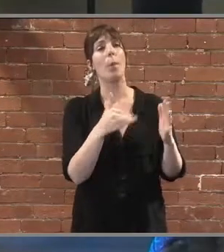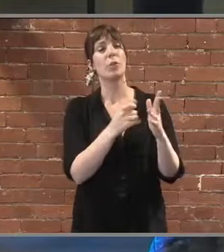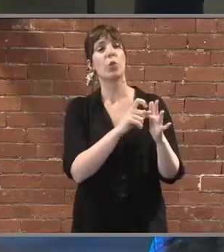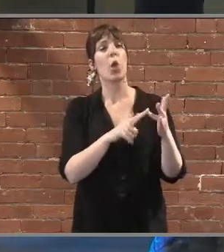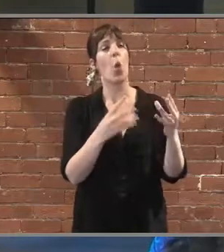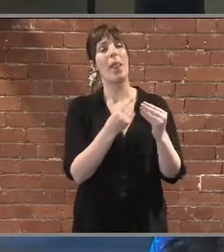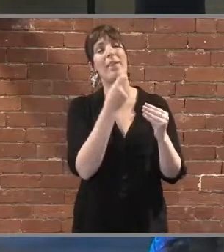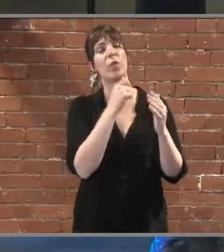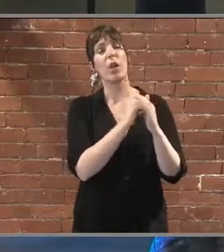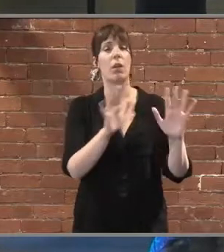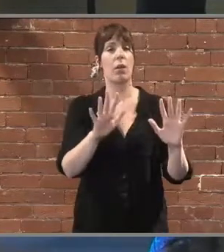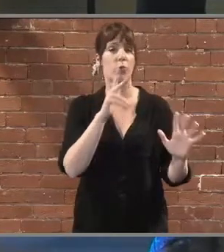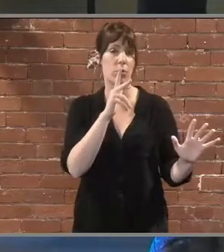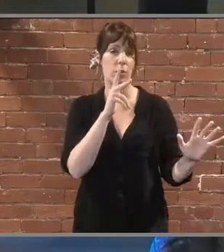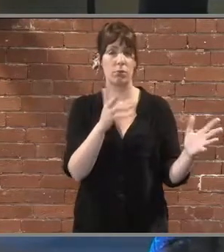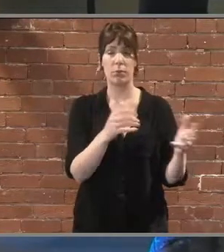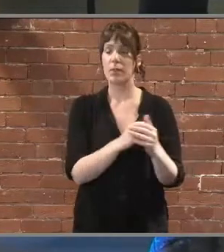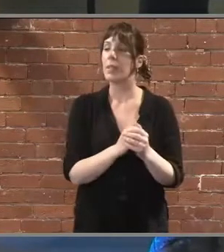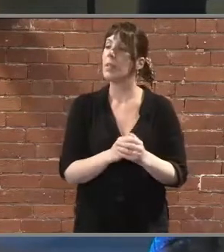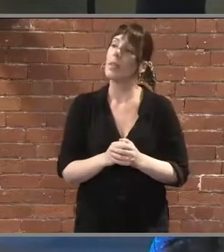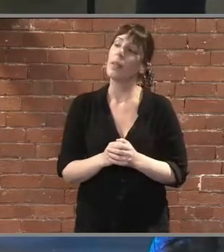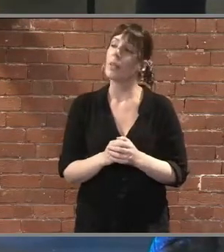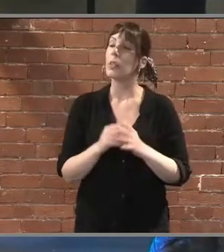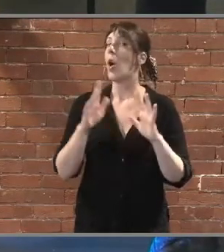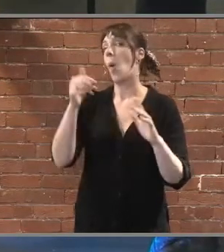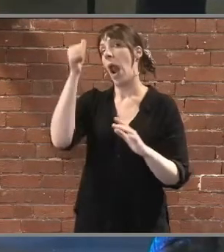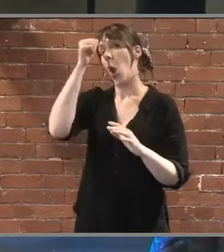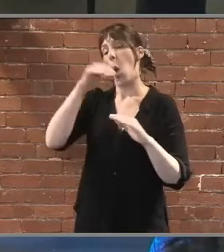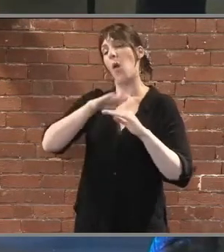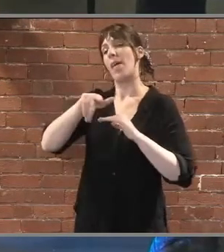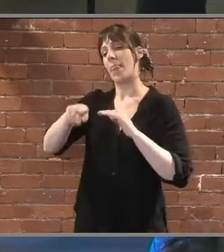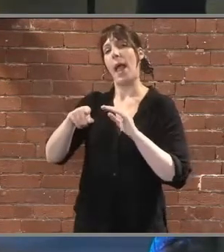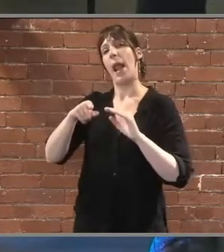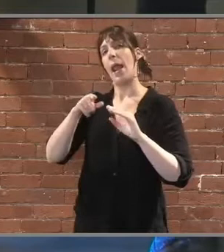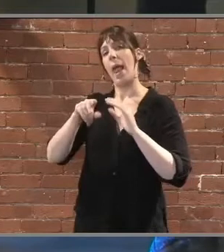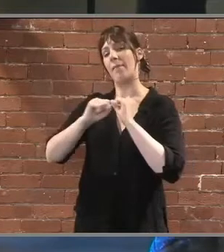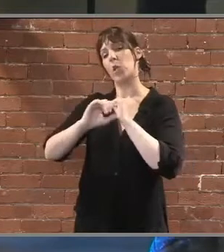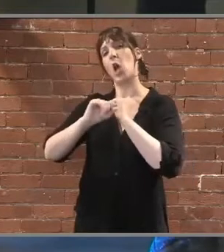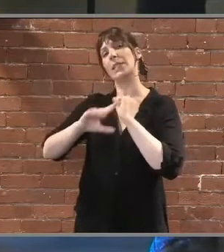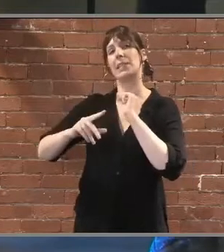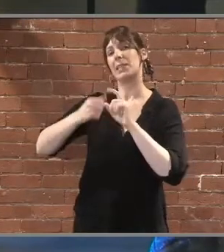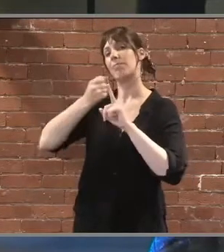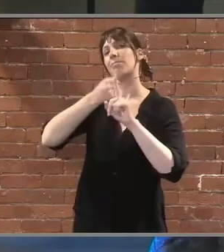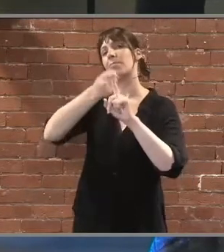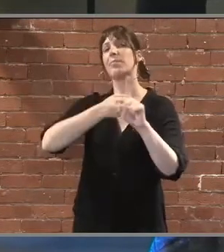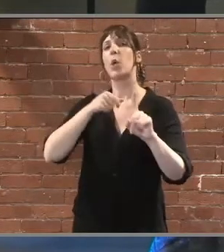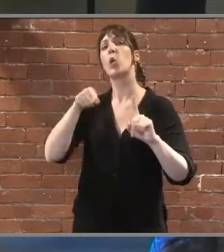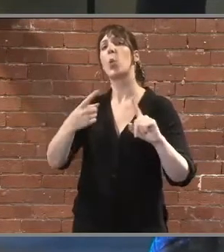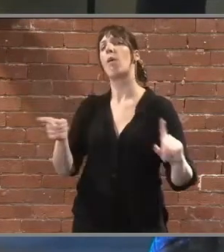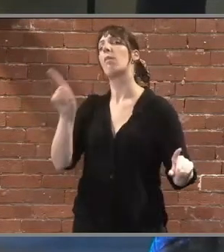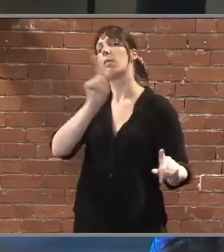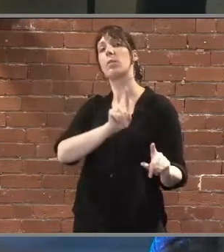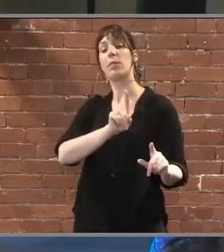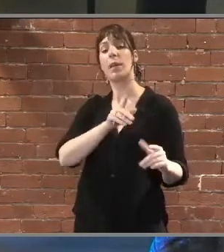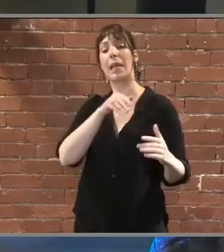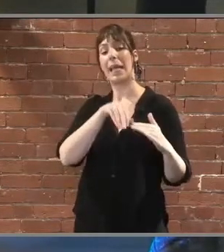wasn't at all. Well, what I love about this campaign is obviously you featured in it as the talent, but also